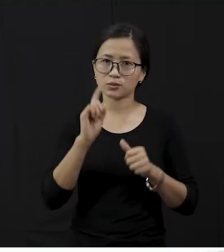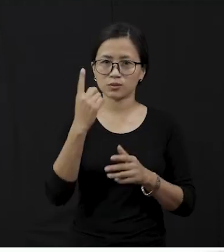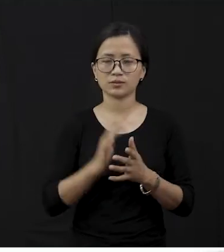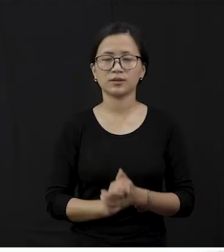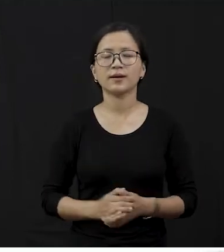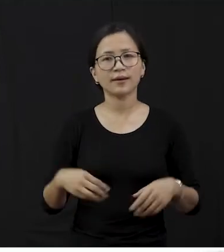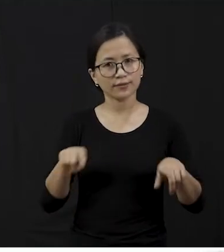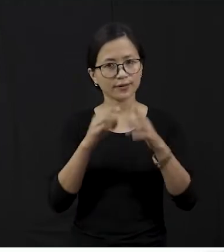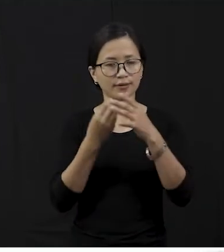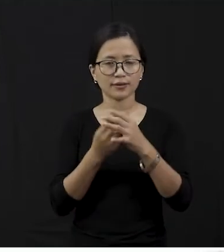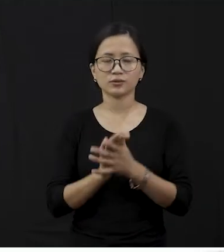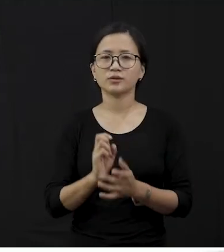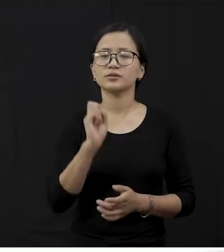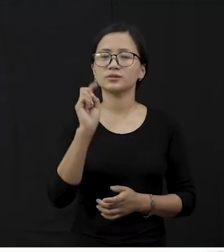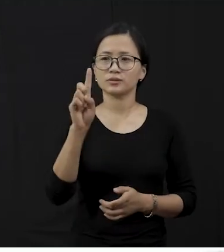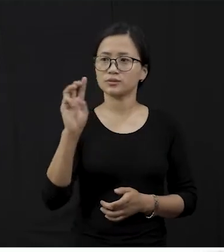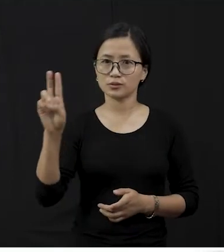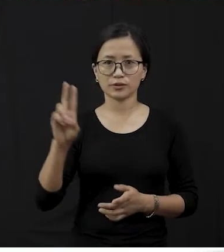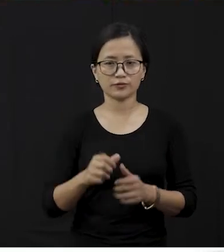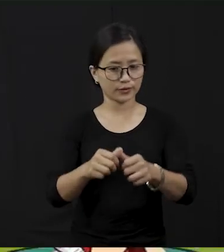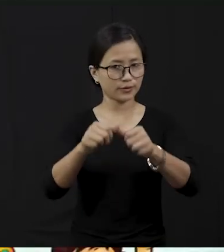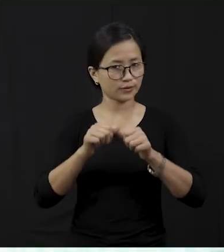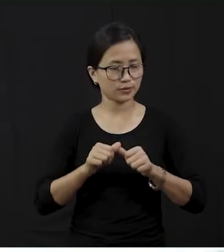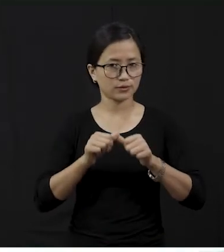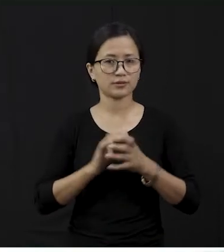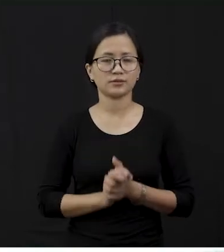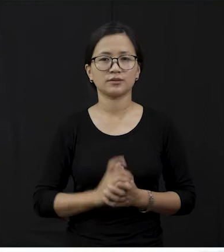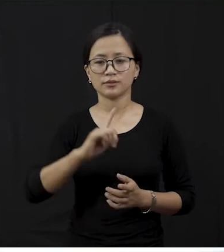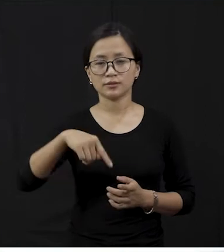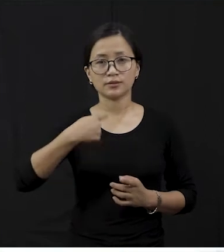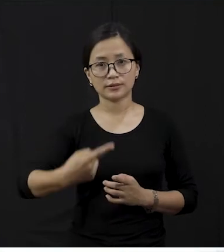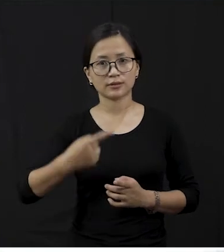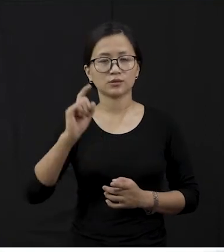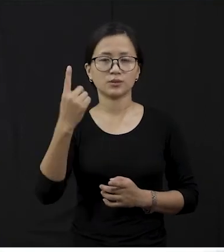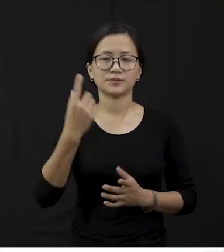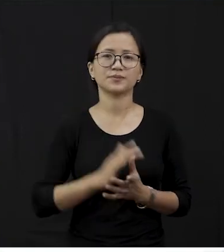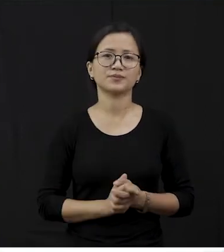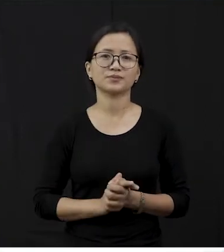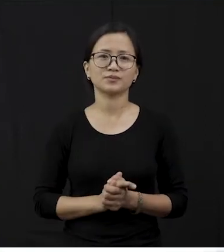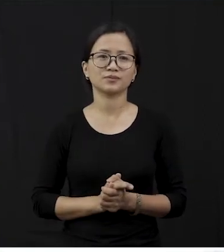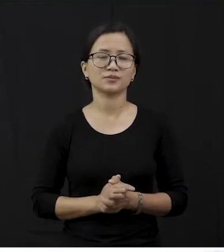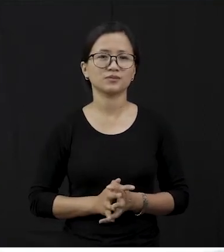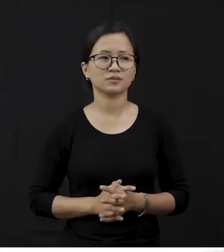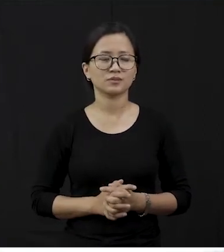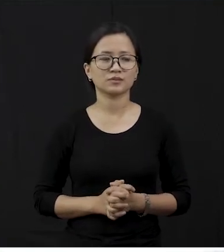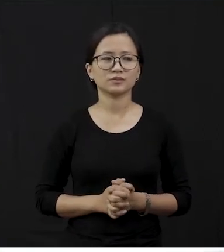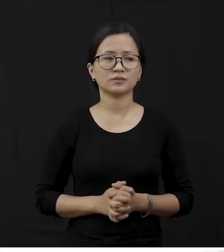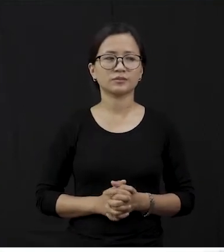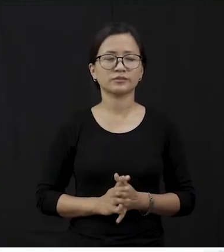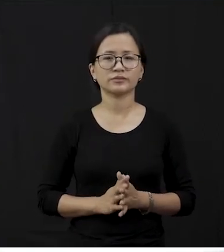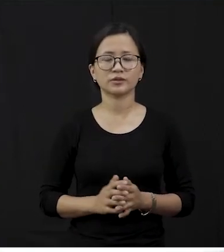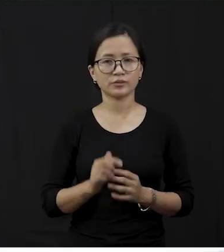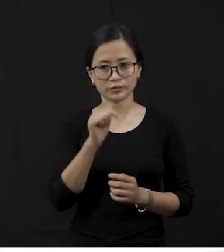is 12. Okay. Then, next one. Look here. Here we are going